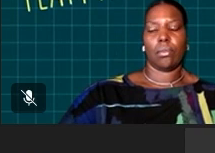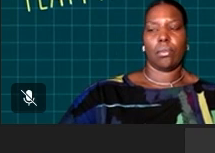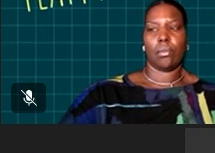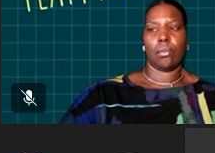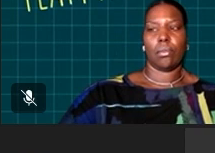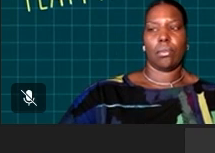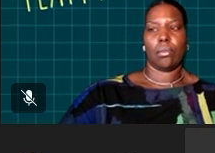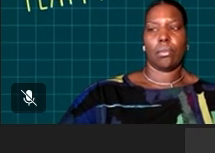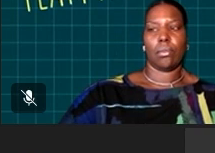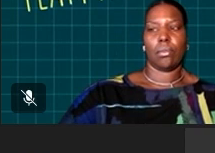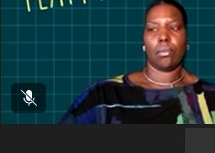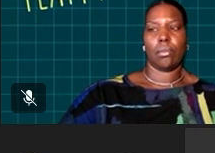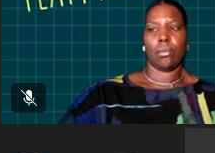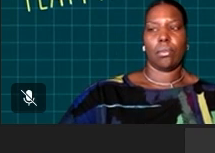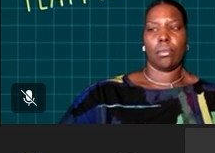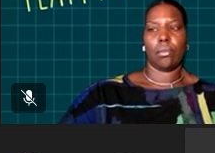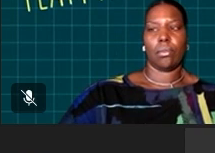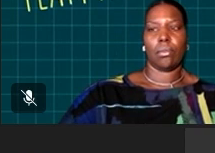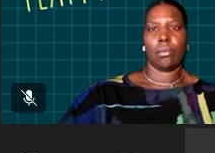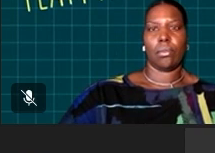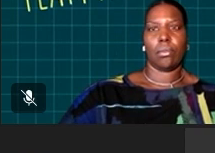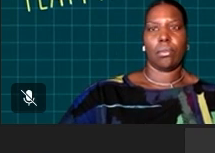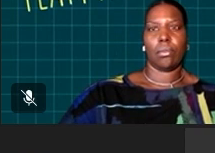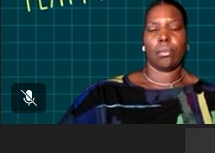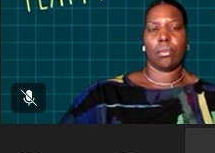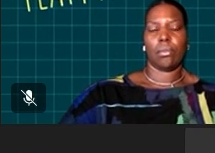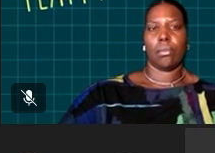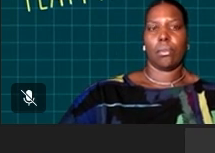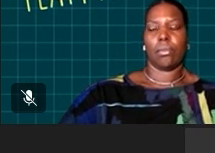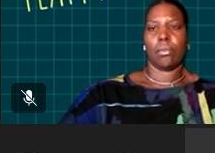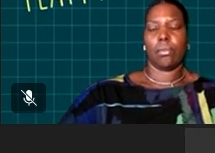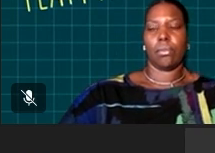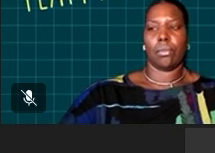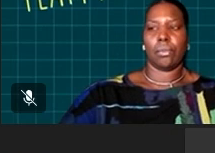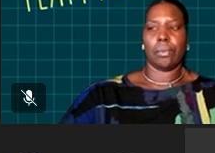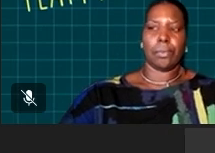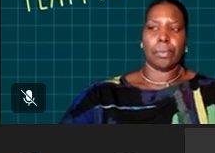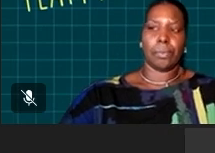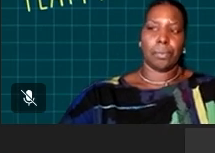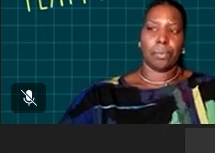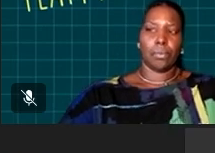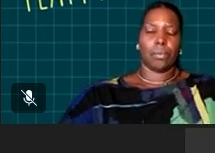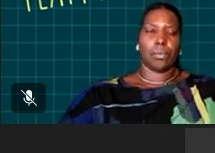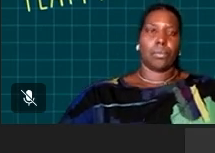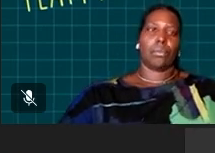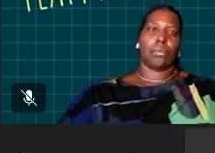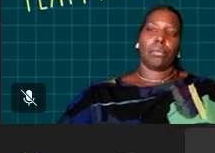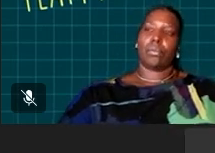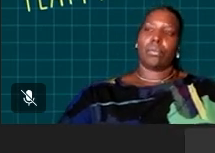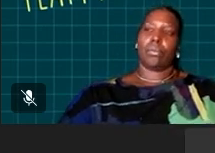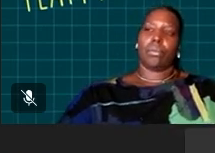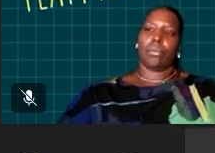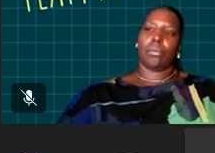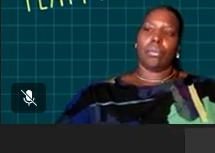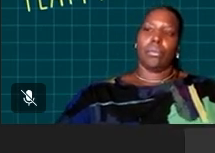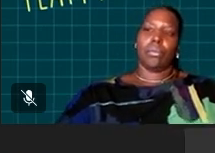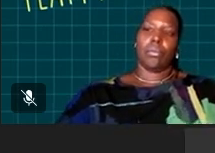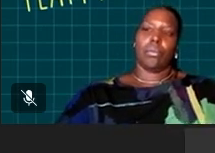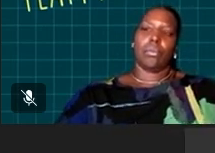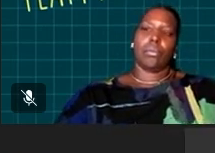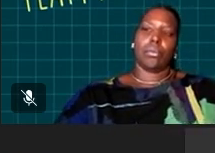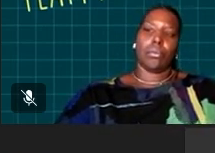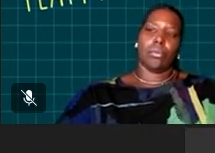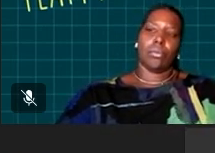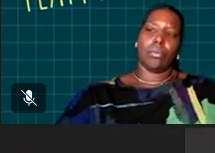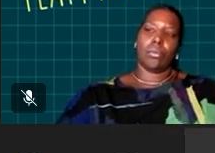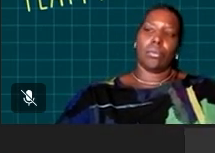it, well, you can purchase it, but you're going to pay for it in full. USAC E-rate will not support that if you didn't ask